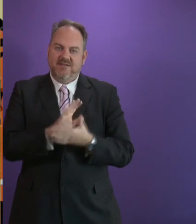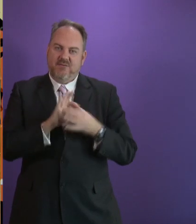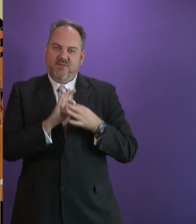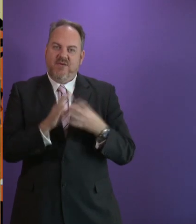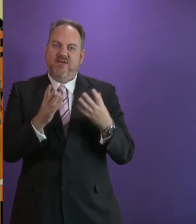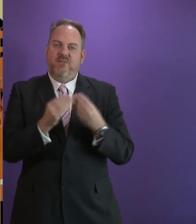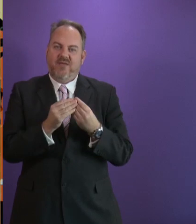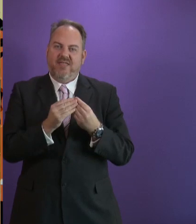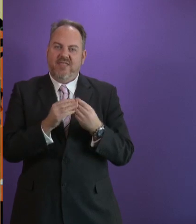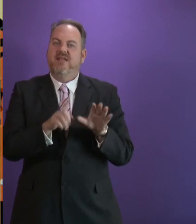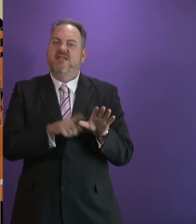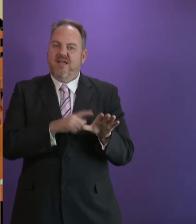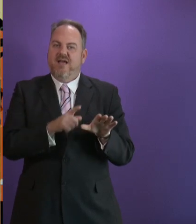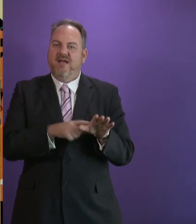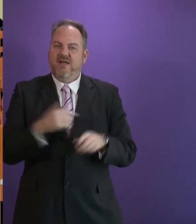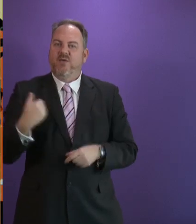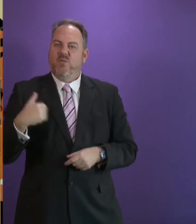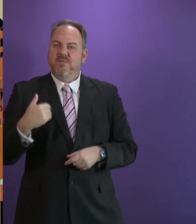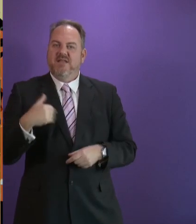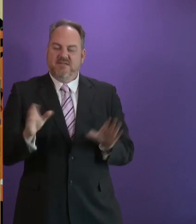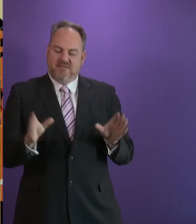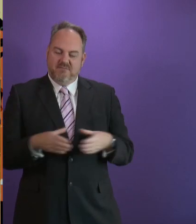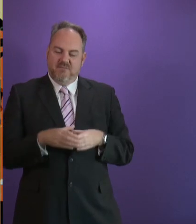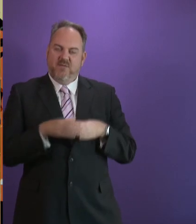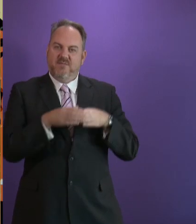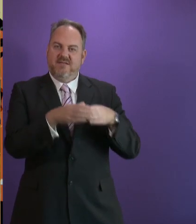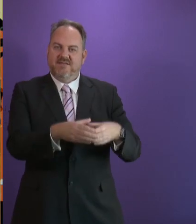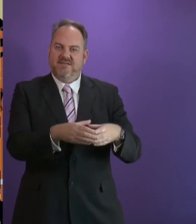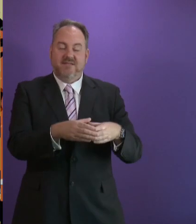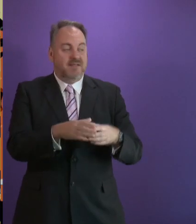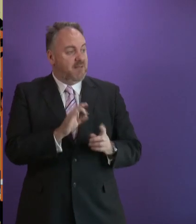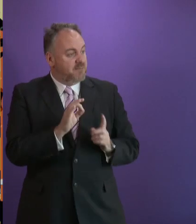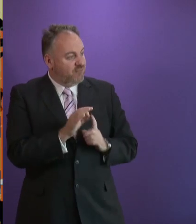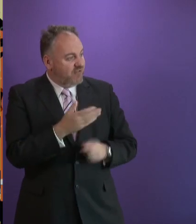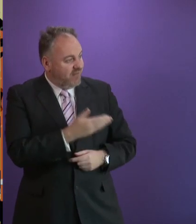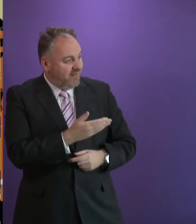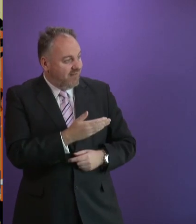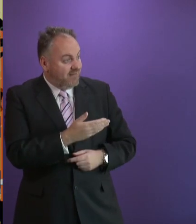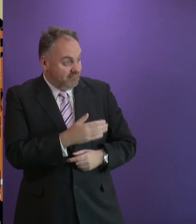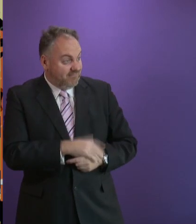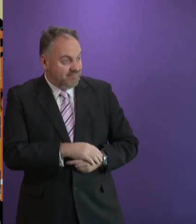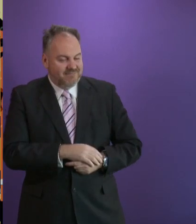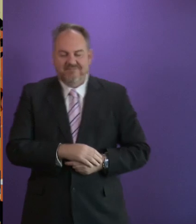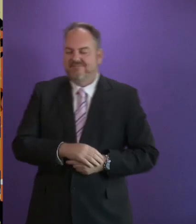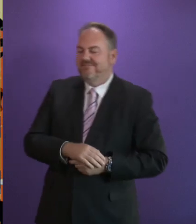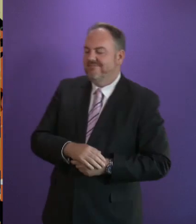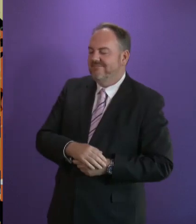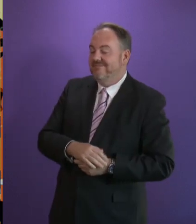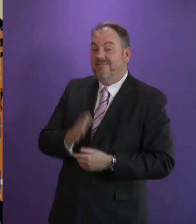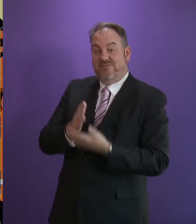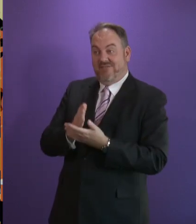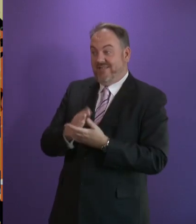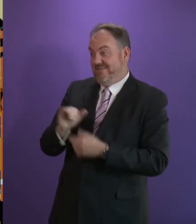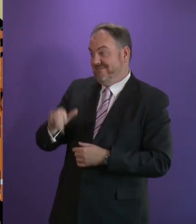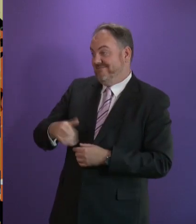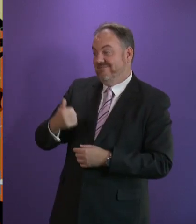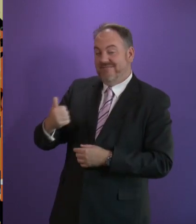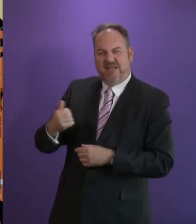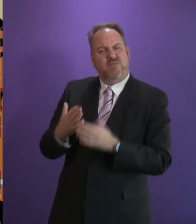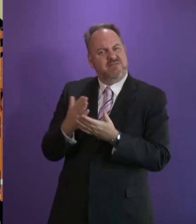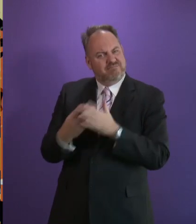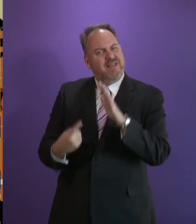Young Women's Movement. And yes, would you like to talk to us a bit about that, Patricia? Yeah, sure. So for us, that day was especially important because